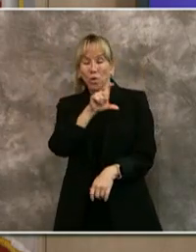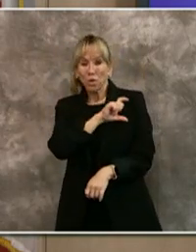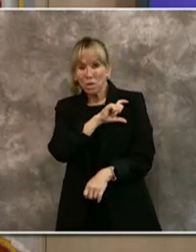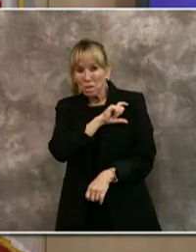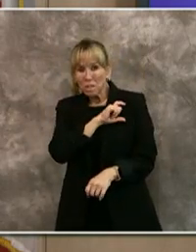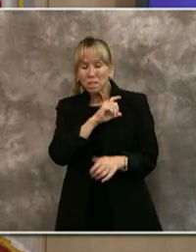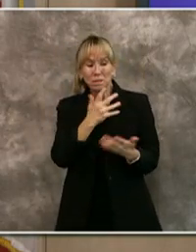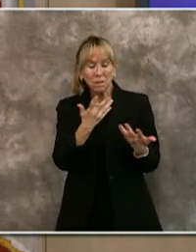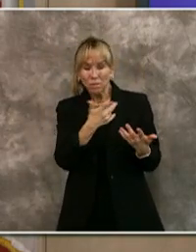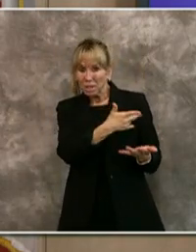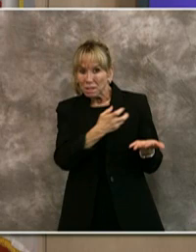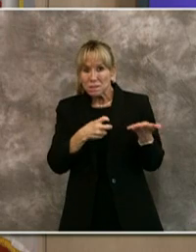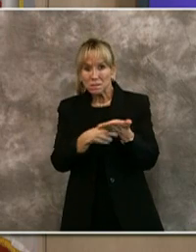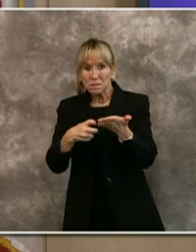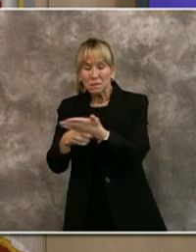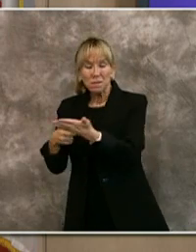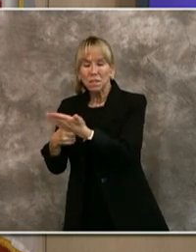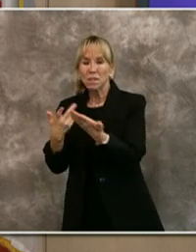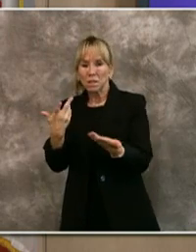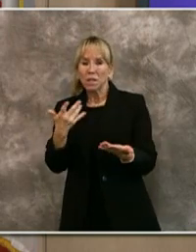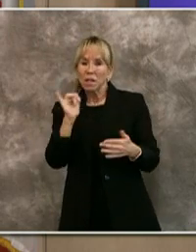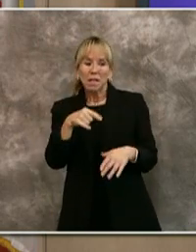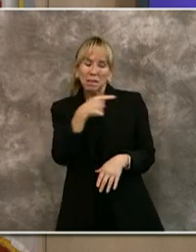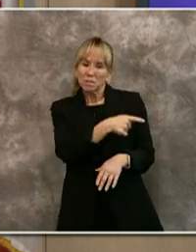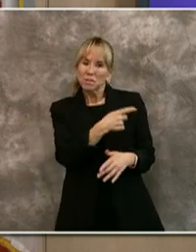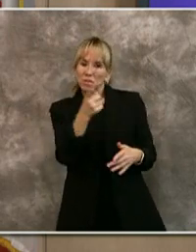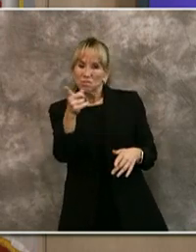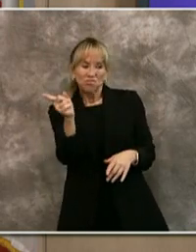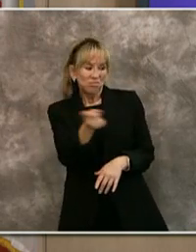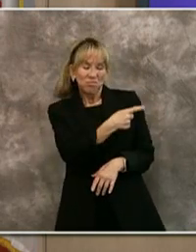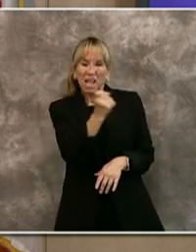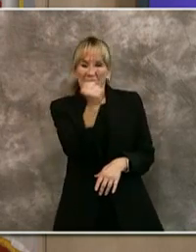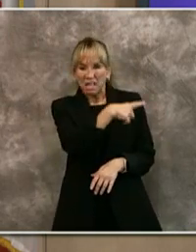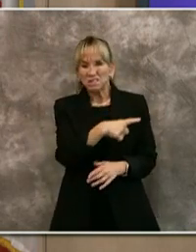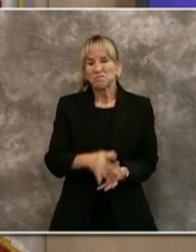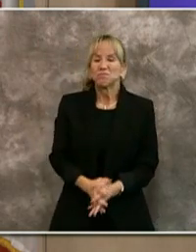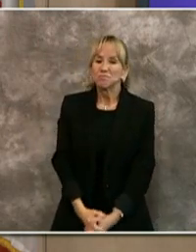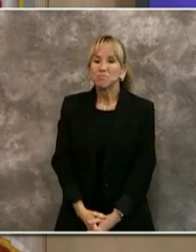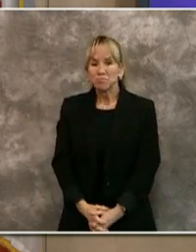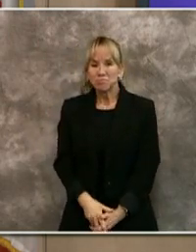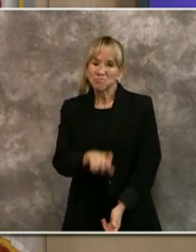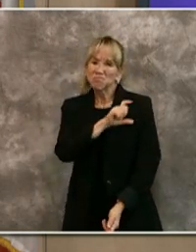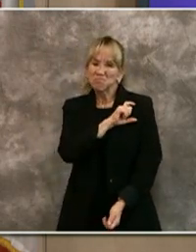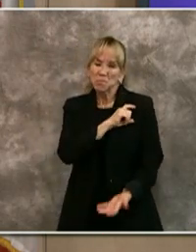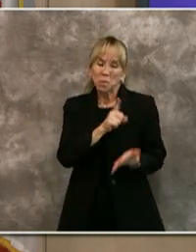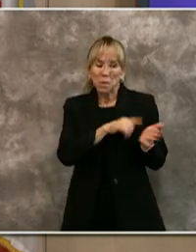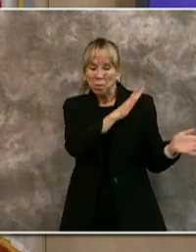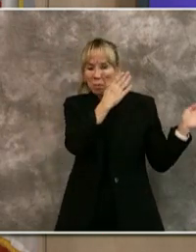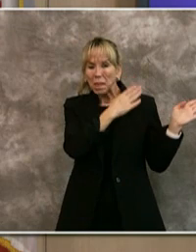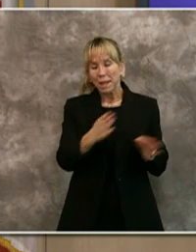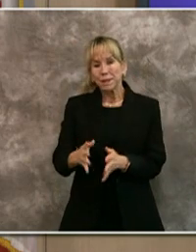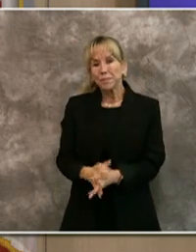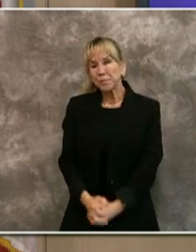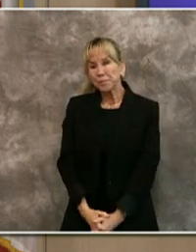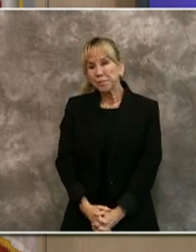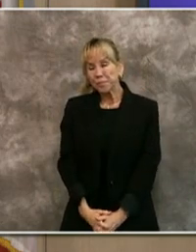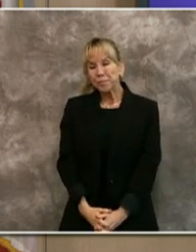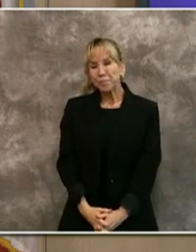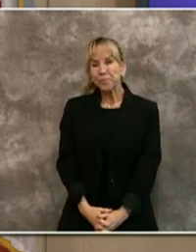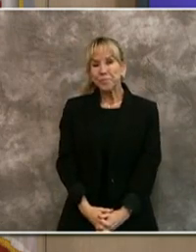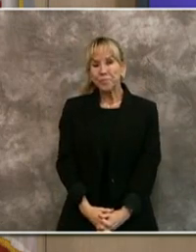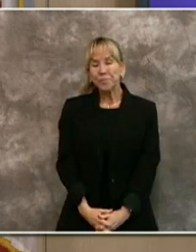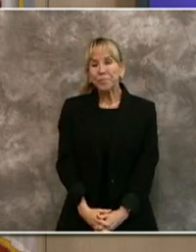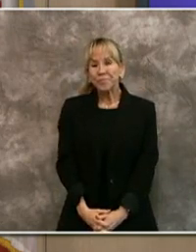relates to face coverings, is via law enforcement. We'd have to refer you to them. Thank you, Supervisor Fletcher.